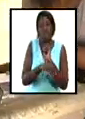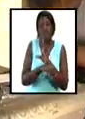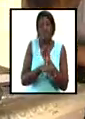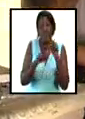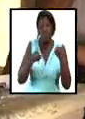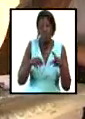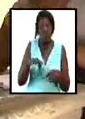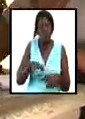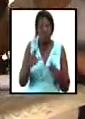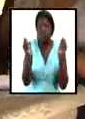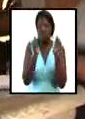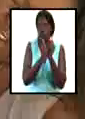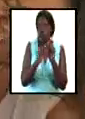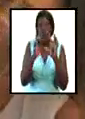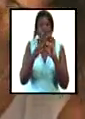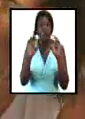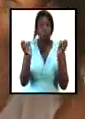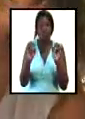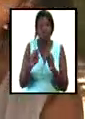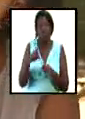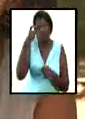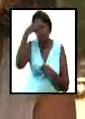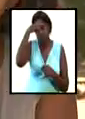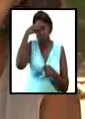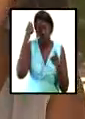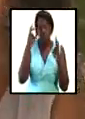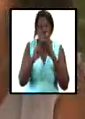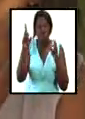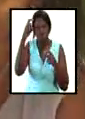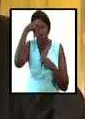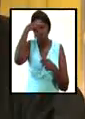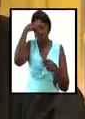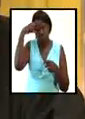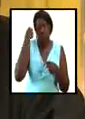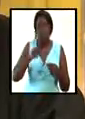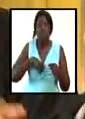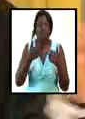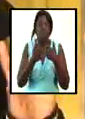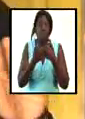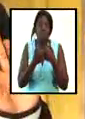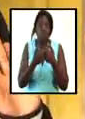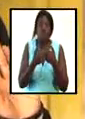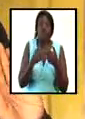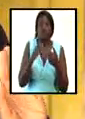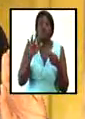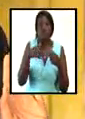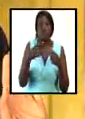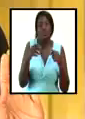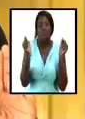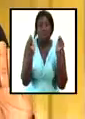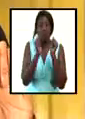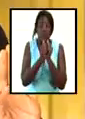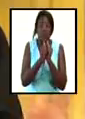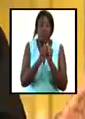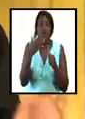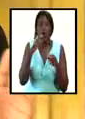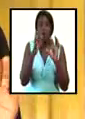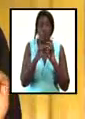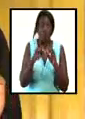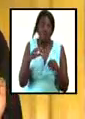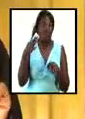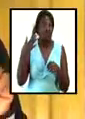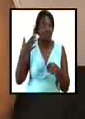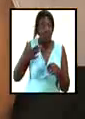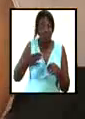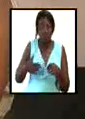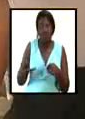today. It's too hot. Richard is picking me up, but you could drive with us though. No, that guy gives me the